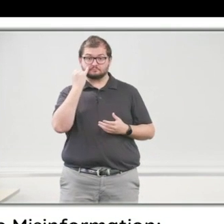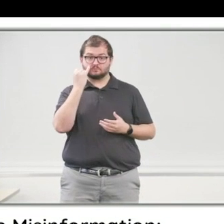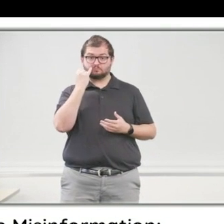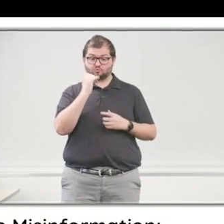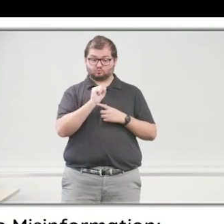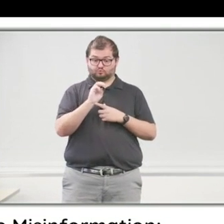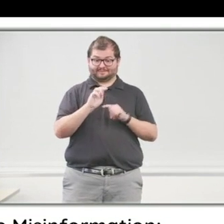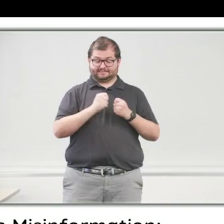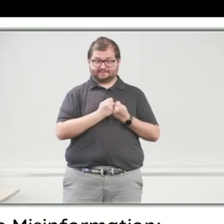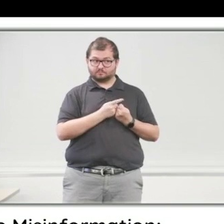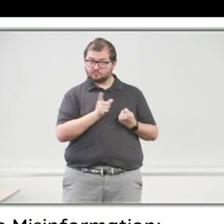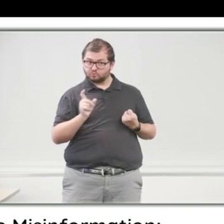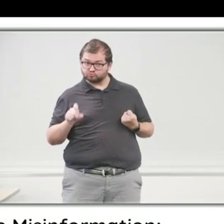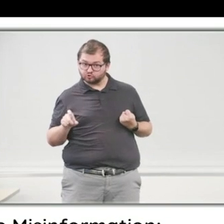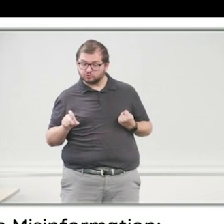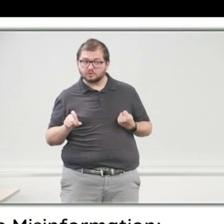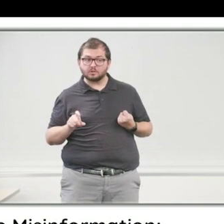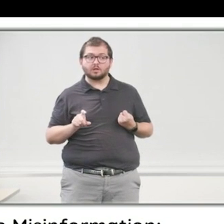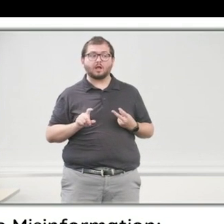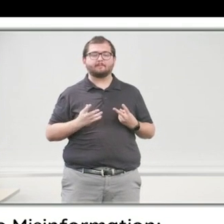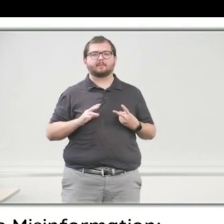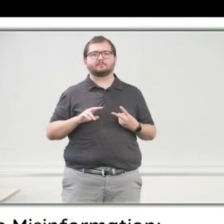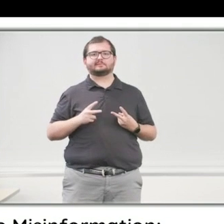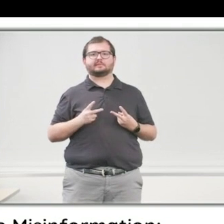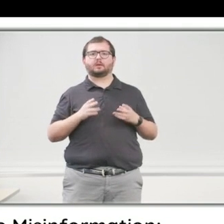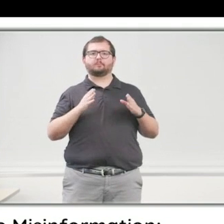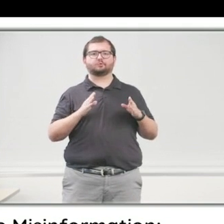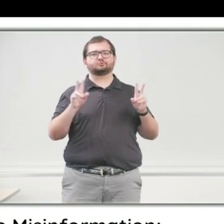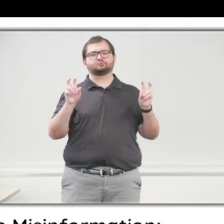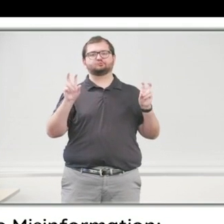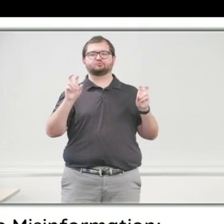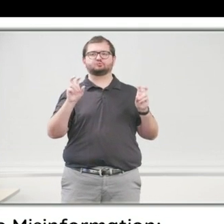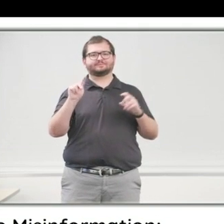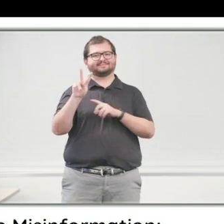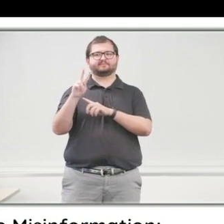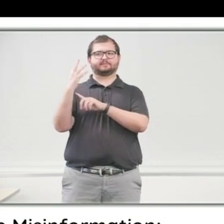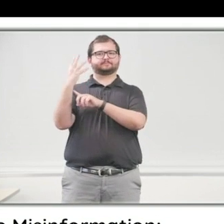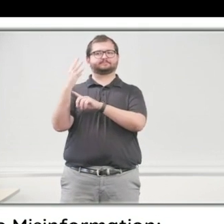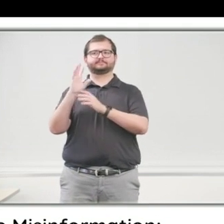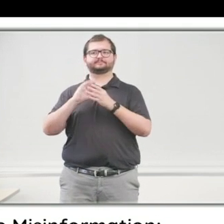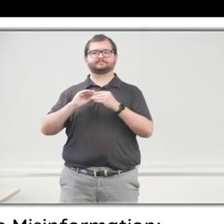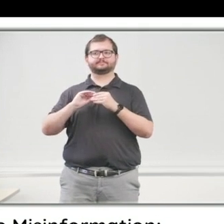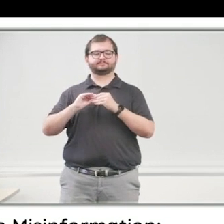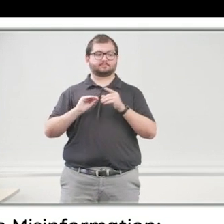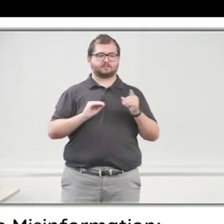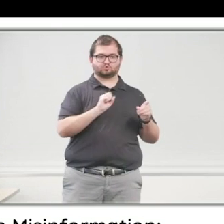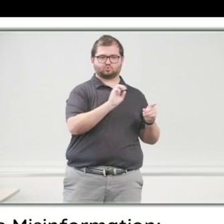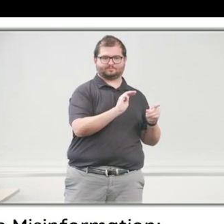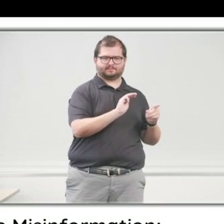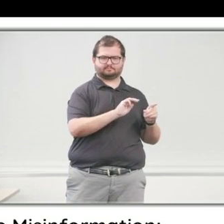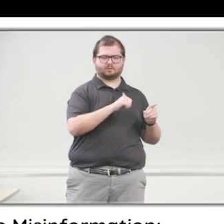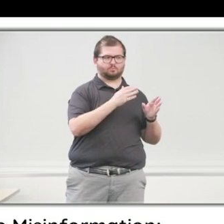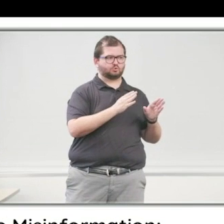you should, and maybe a standby person who's kind of your spokesperson on the TV side, and then somebody on social media who can mitigate